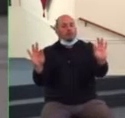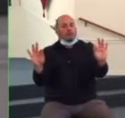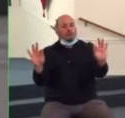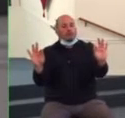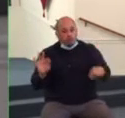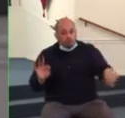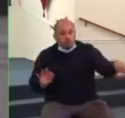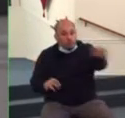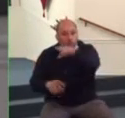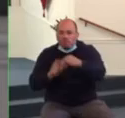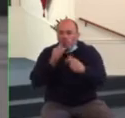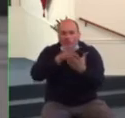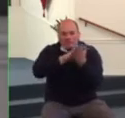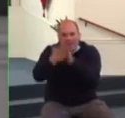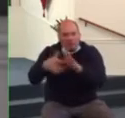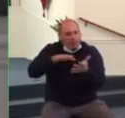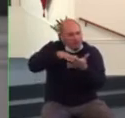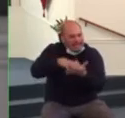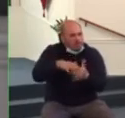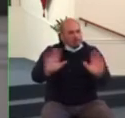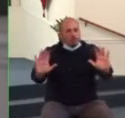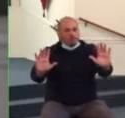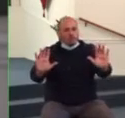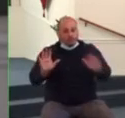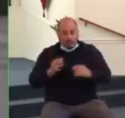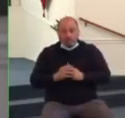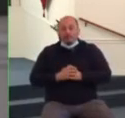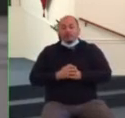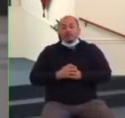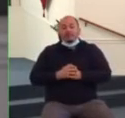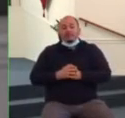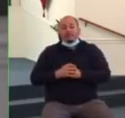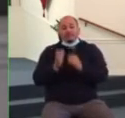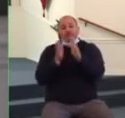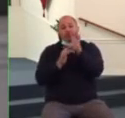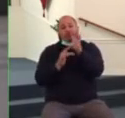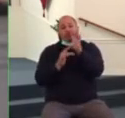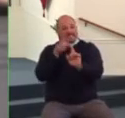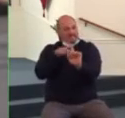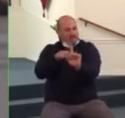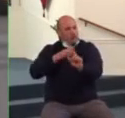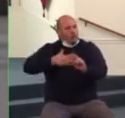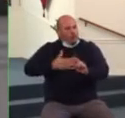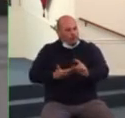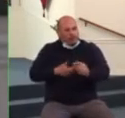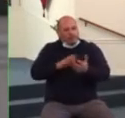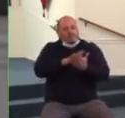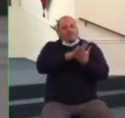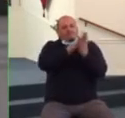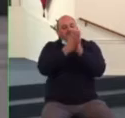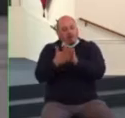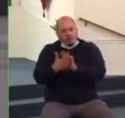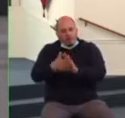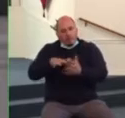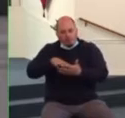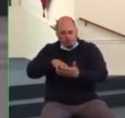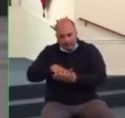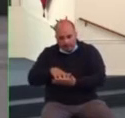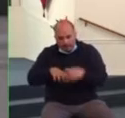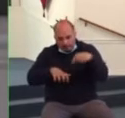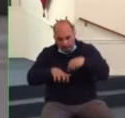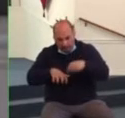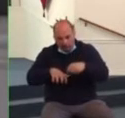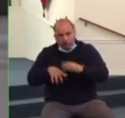God. And God raised Him from the dead with divine power. And so in taking on